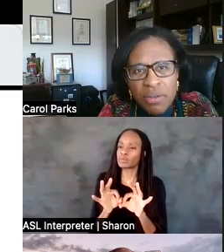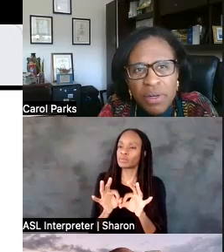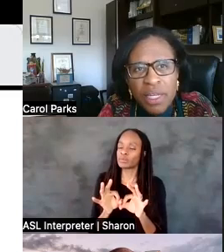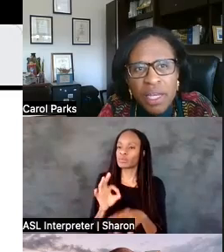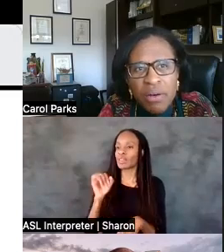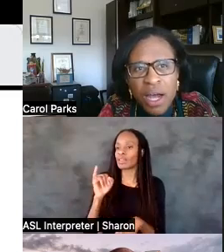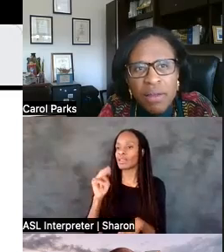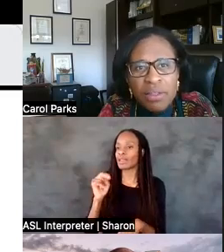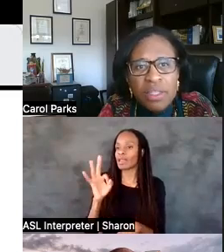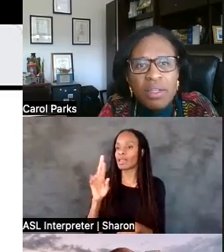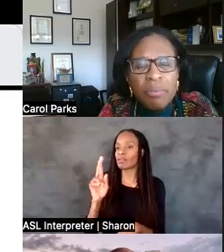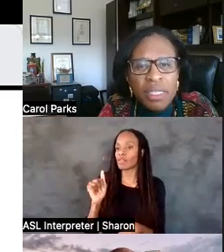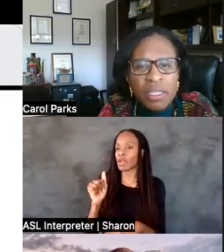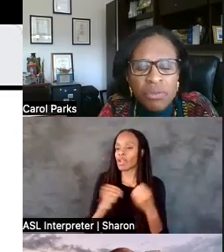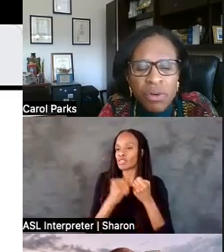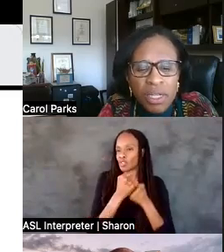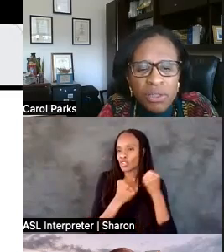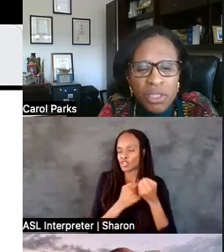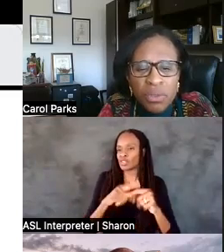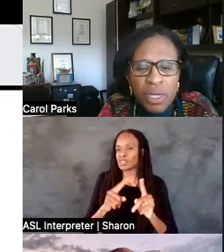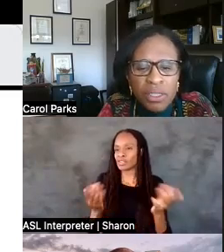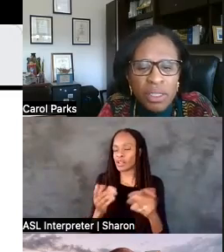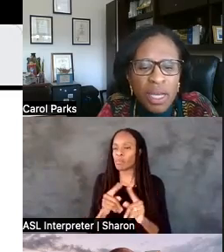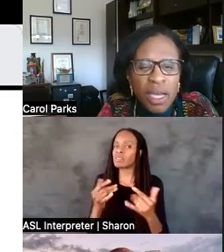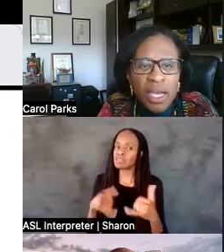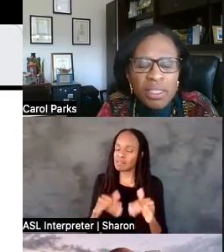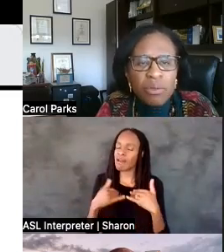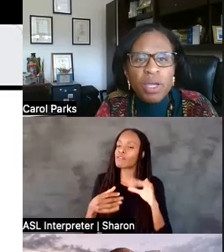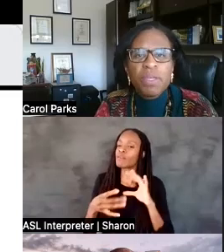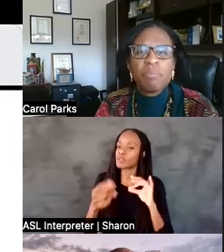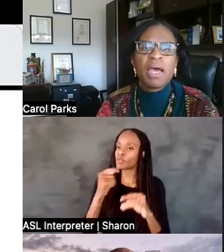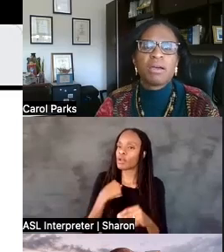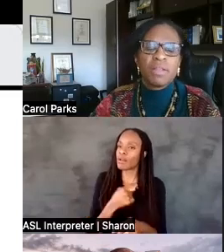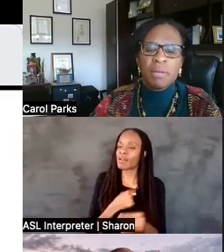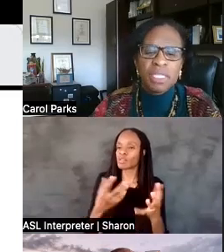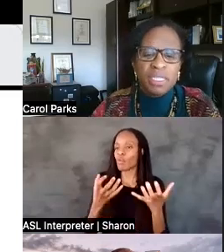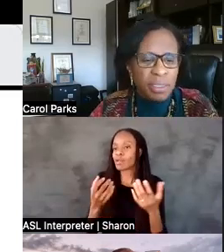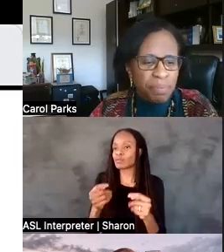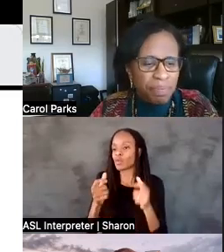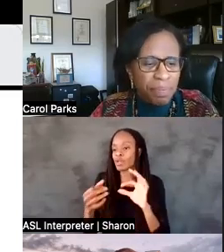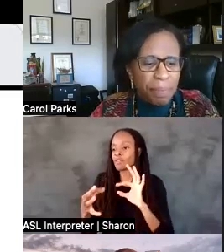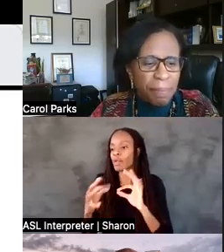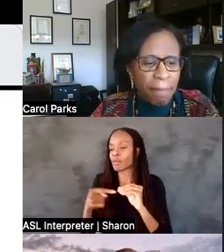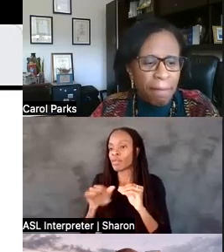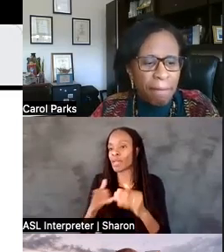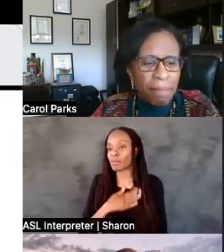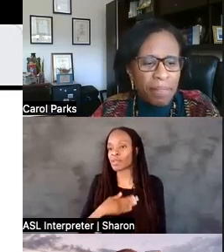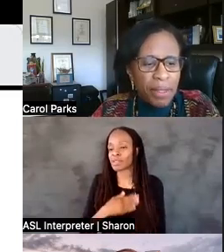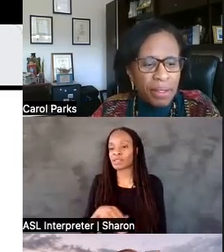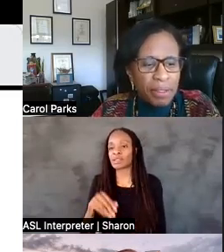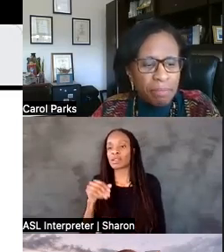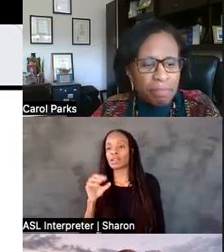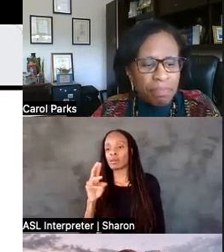is different here, there's still a message for us. So just wanted to get some quick feedback on that, please. Carol, that's a great point.